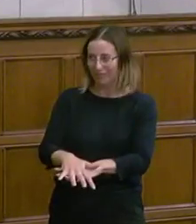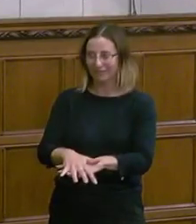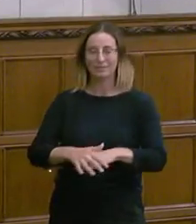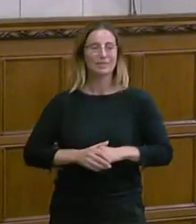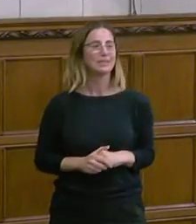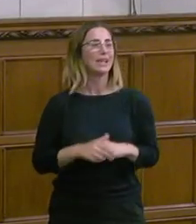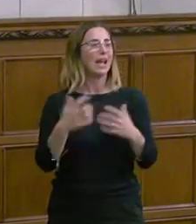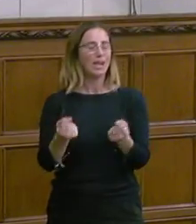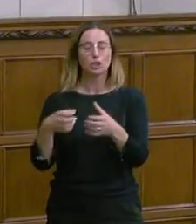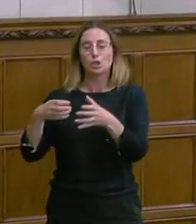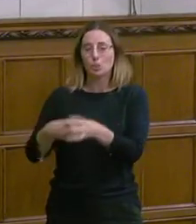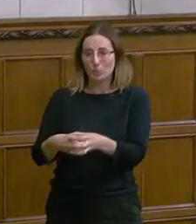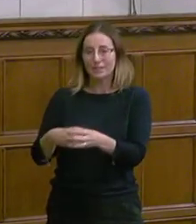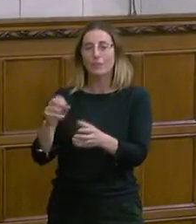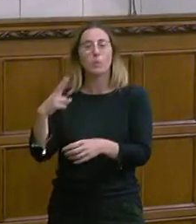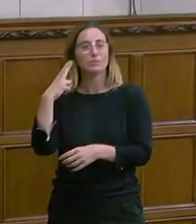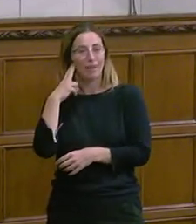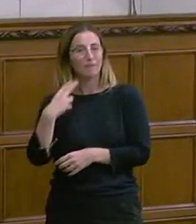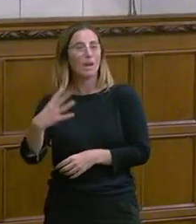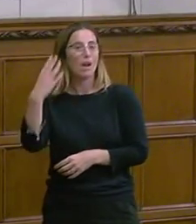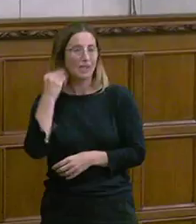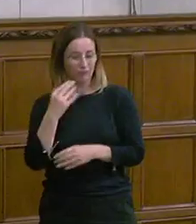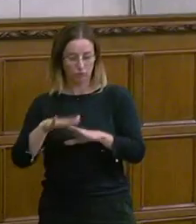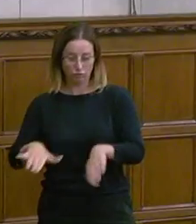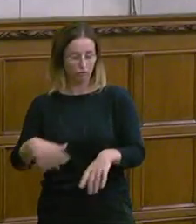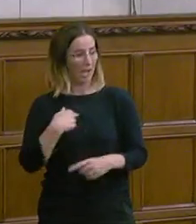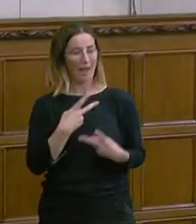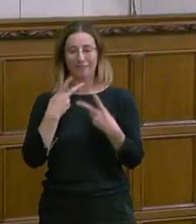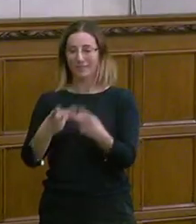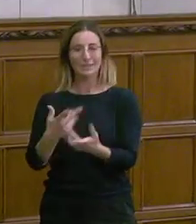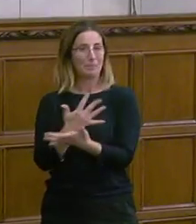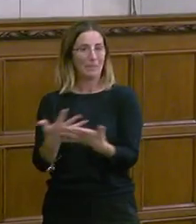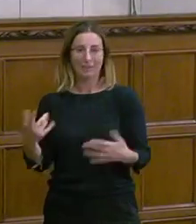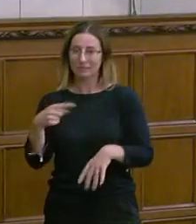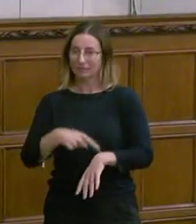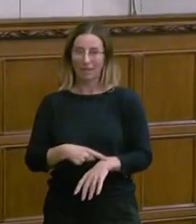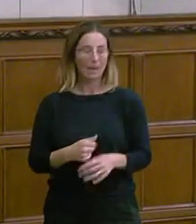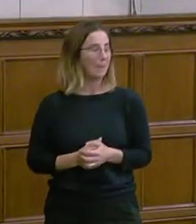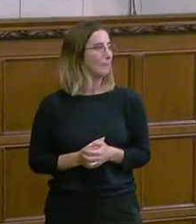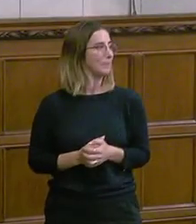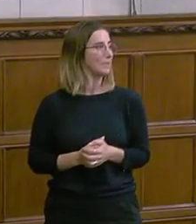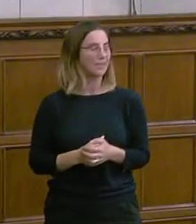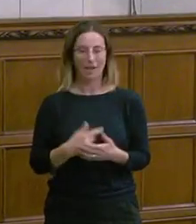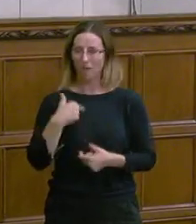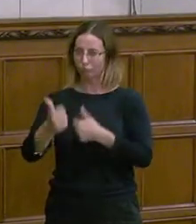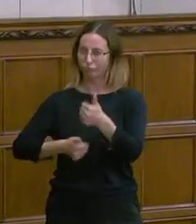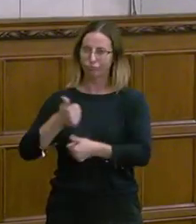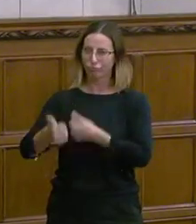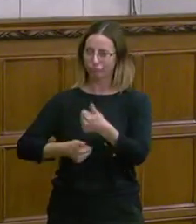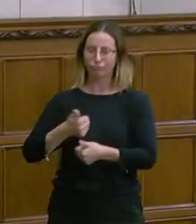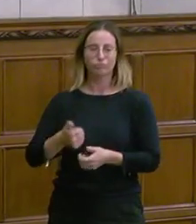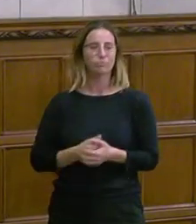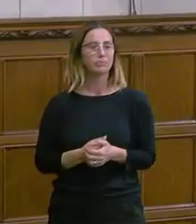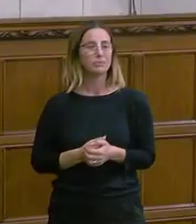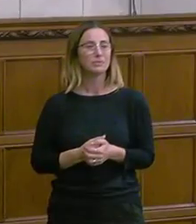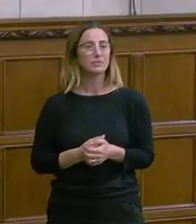a unit for deaf and hard of hearing children, and I've been there many times, and I've always been a big fan of it.